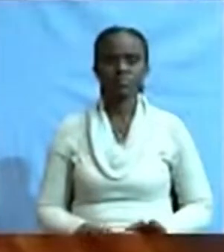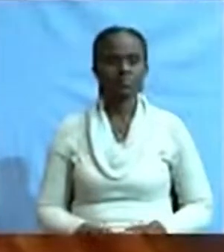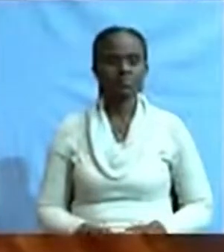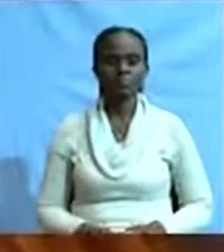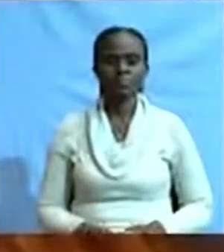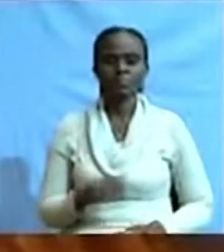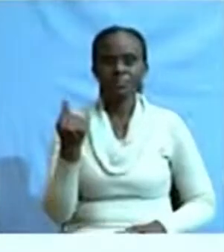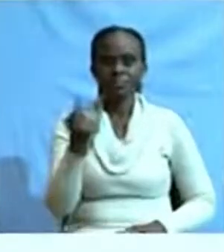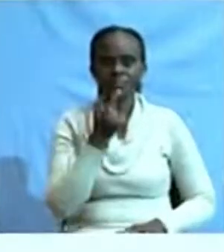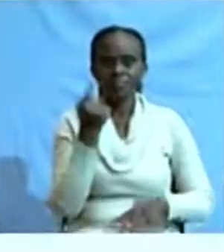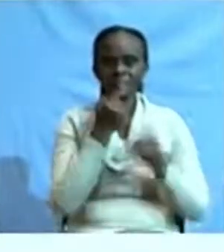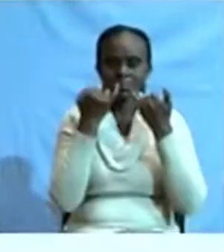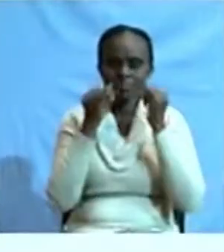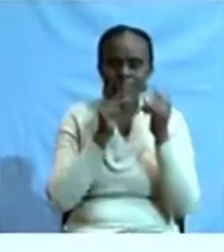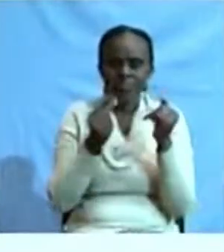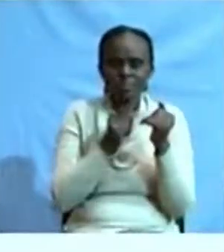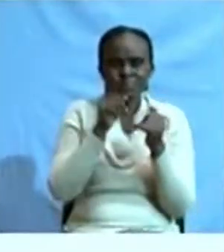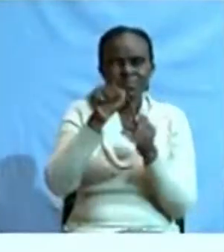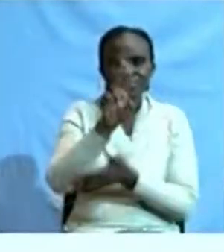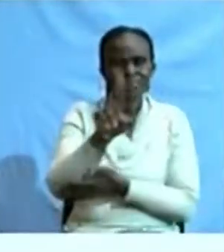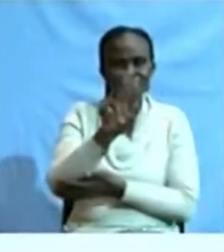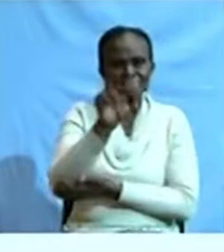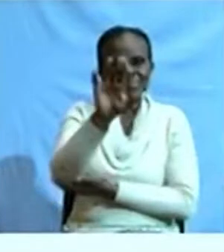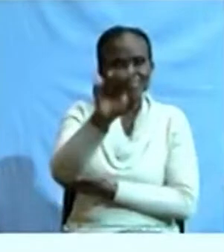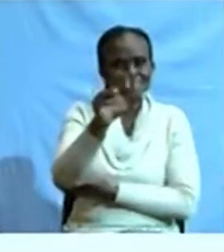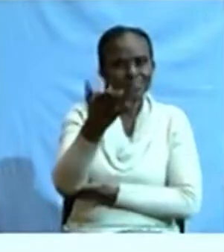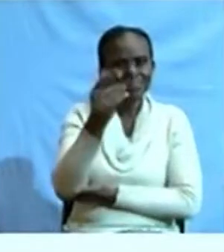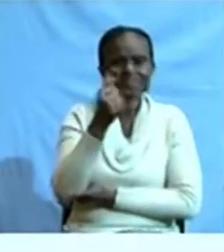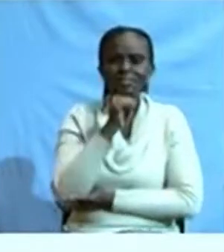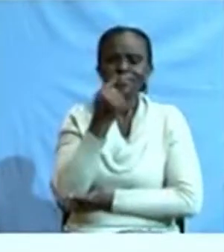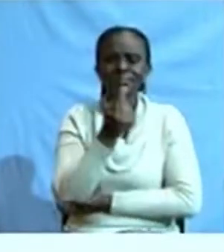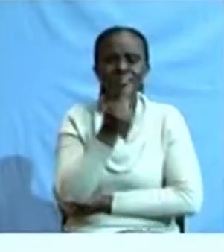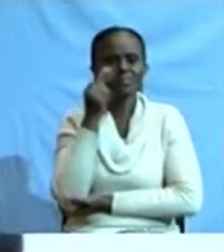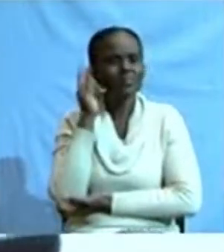And just tell us the methods you use to remind them, apart from the radio.